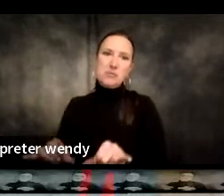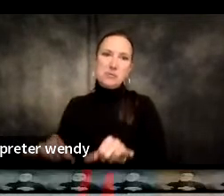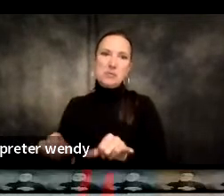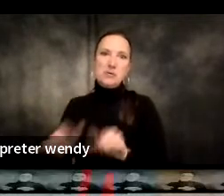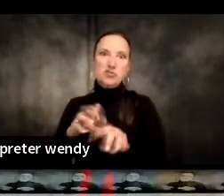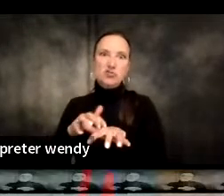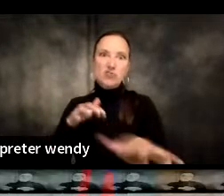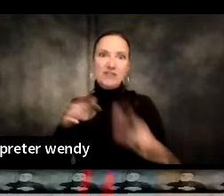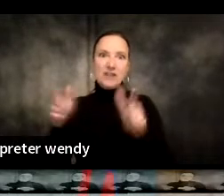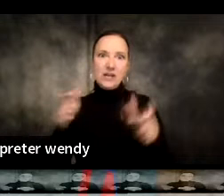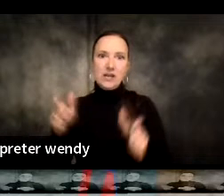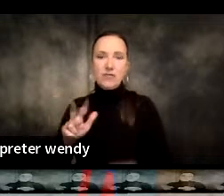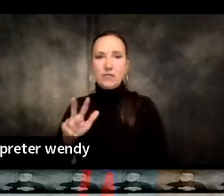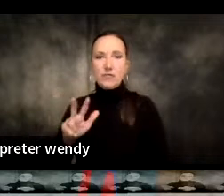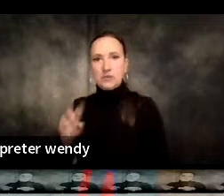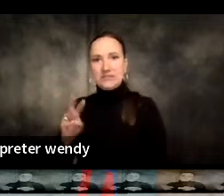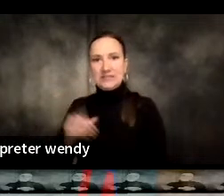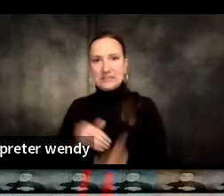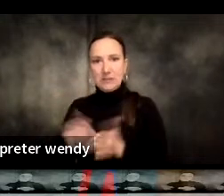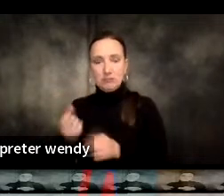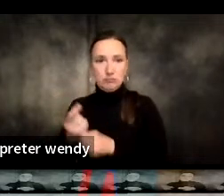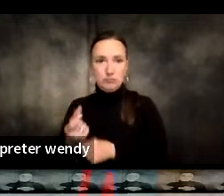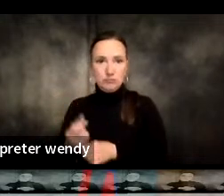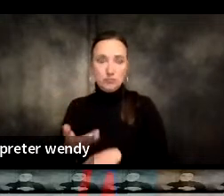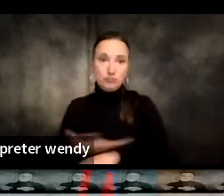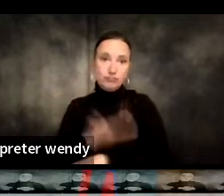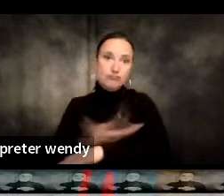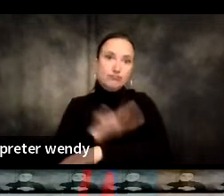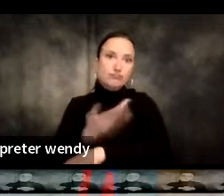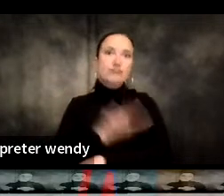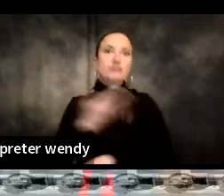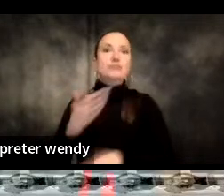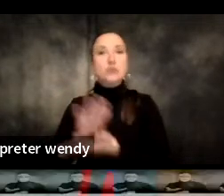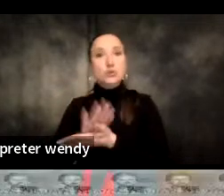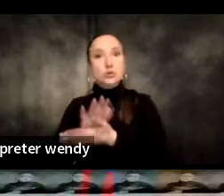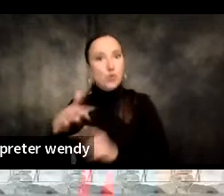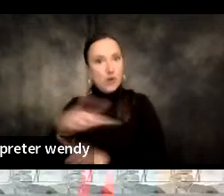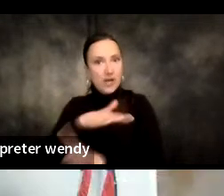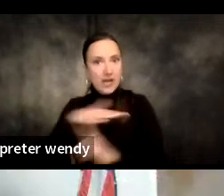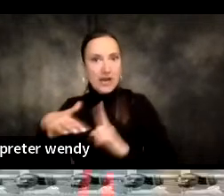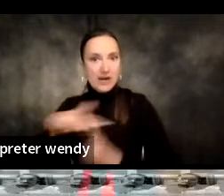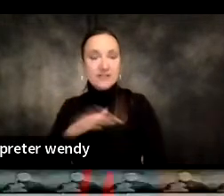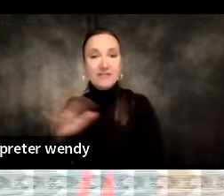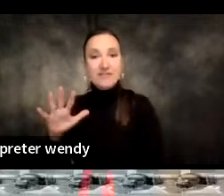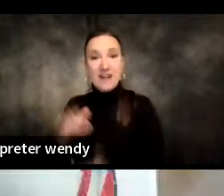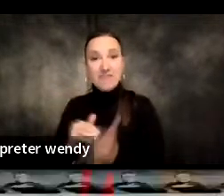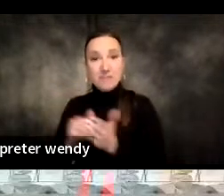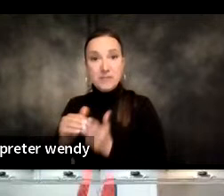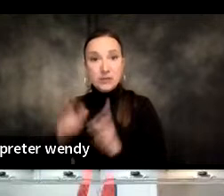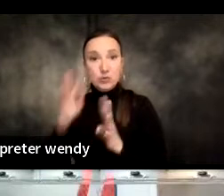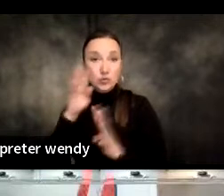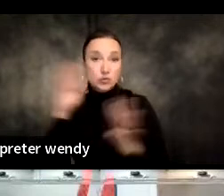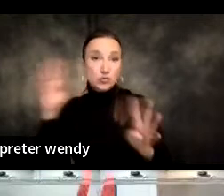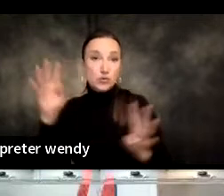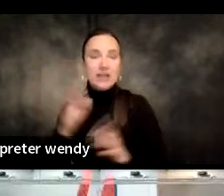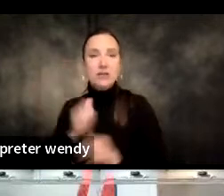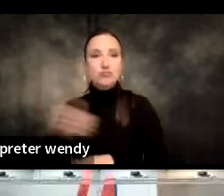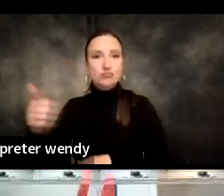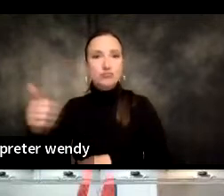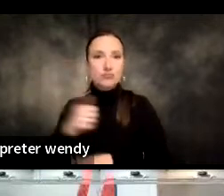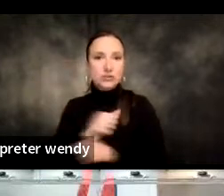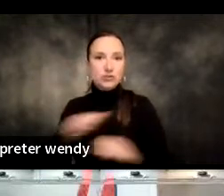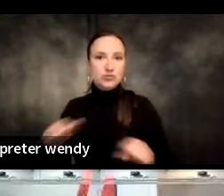measures, including $3.6 million a year for improvements around schools, and $5 million to create a transportation